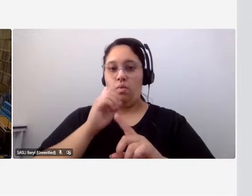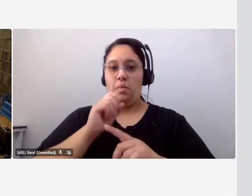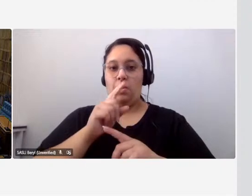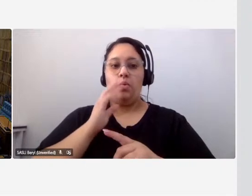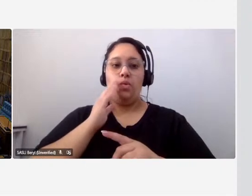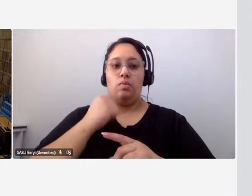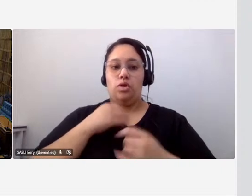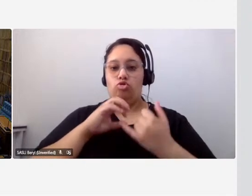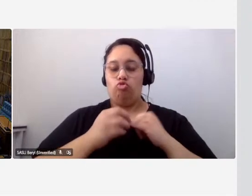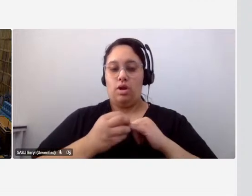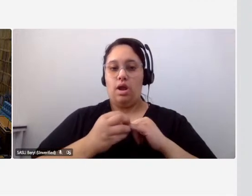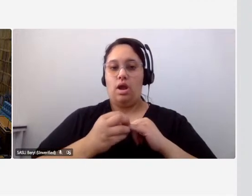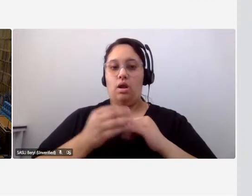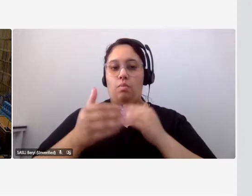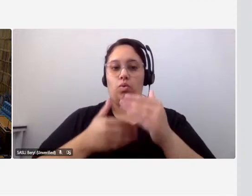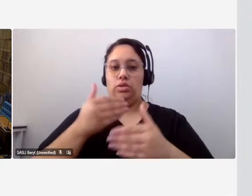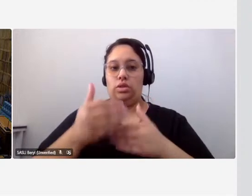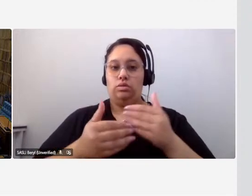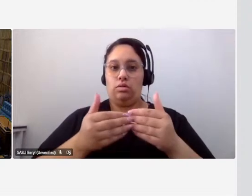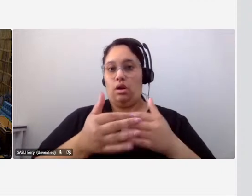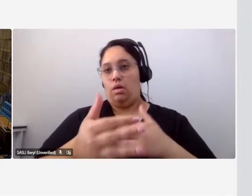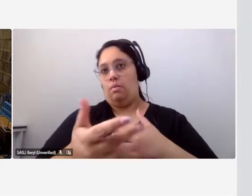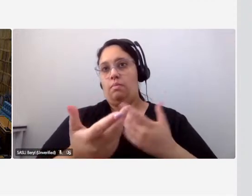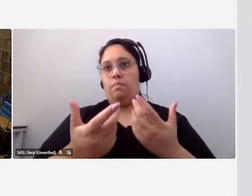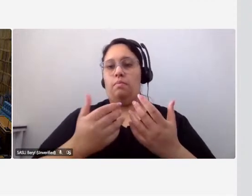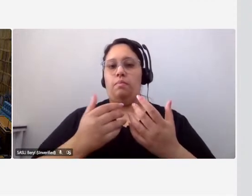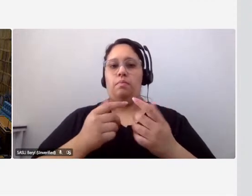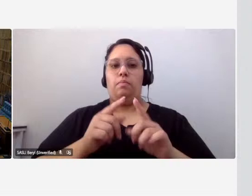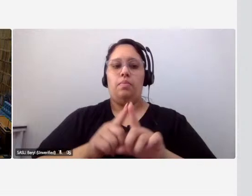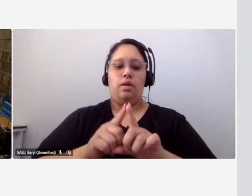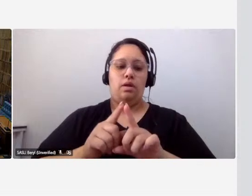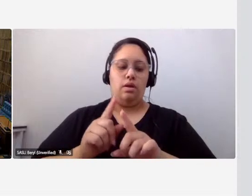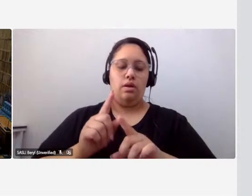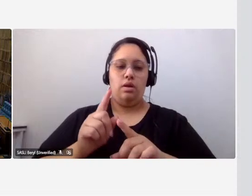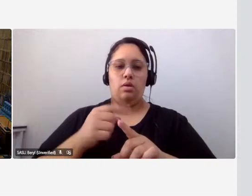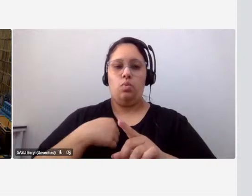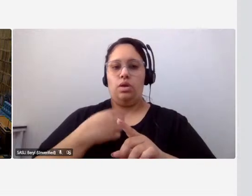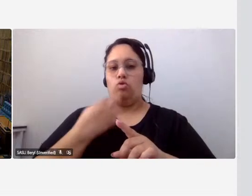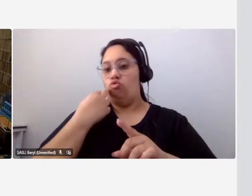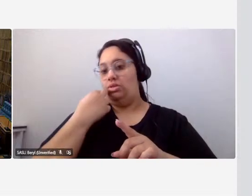try and move some of these processes forward, we've recently